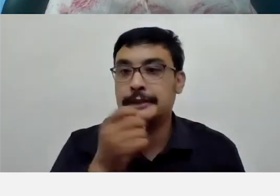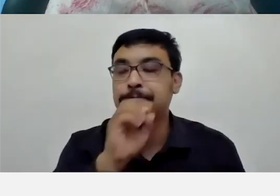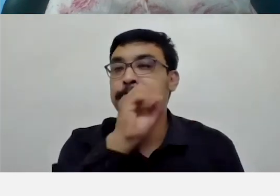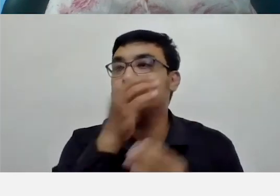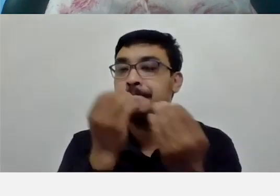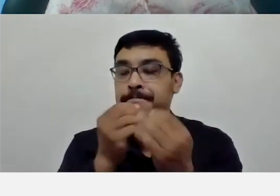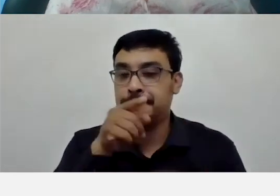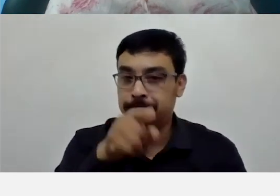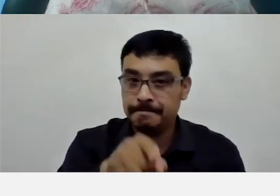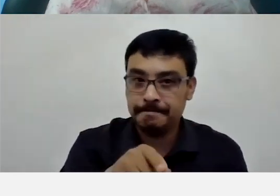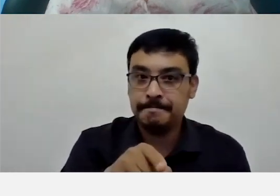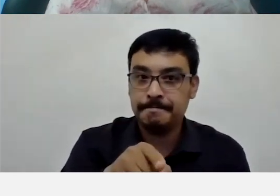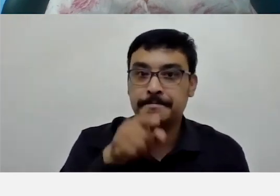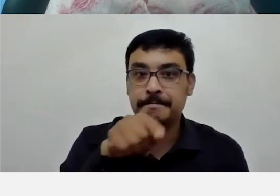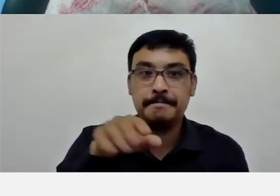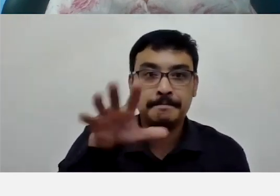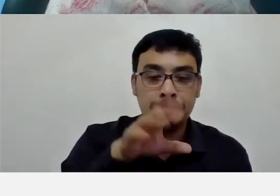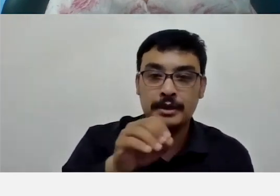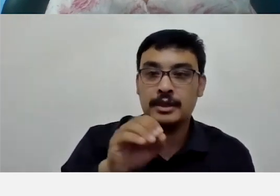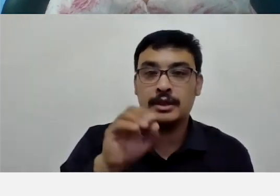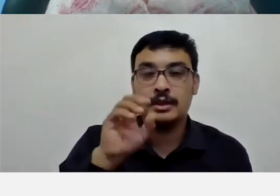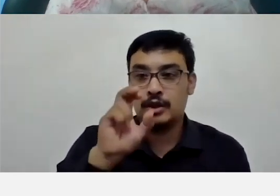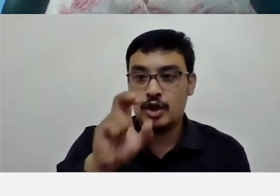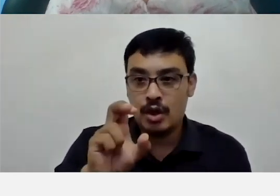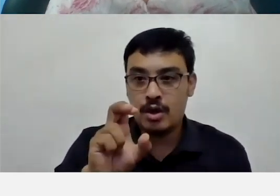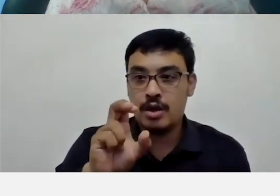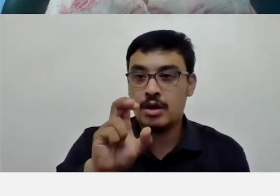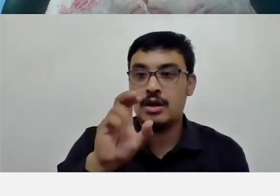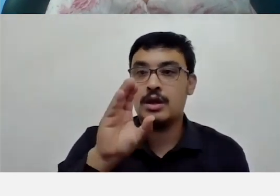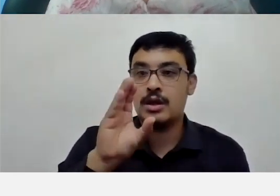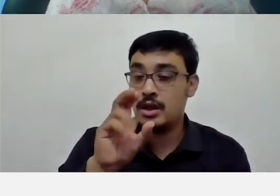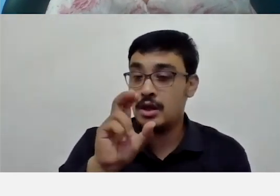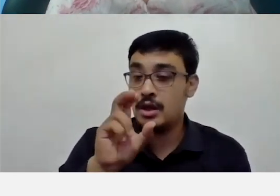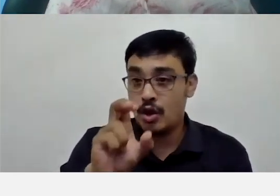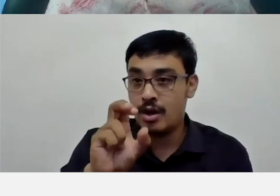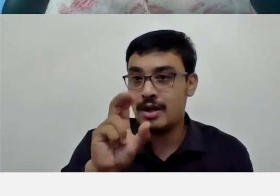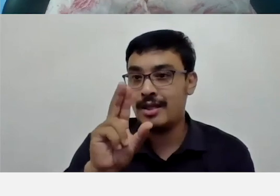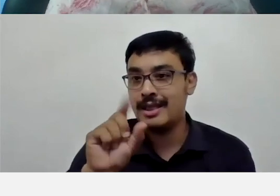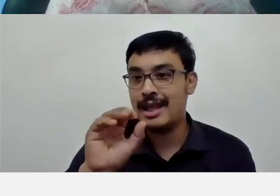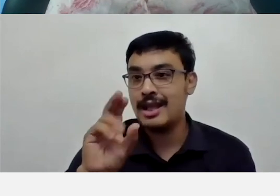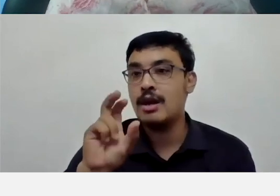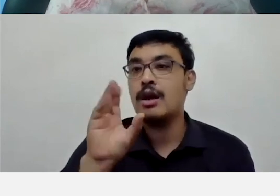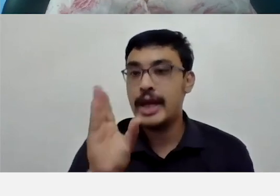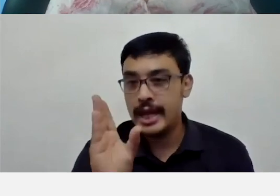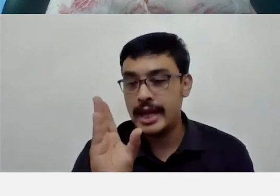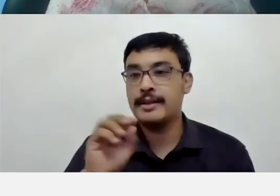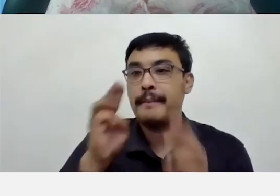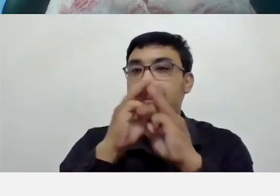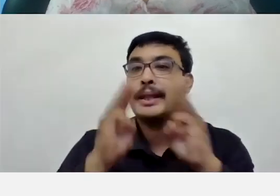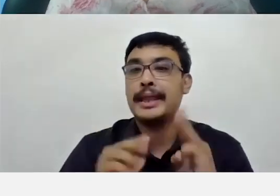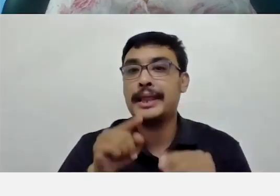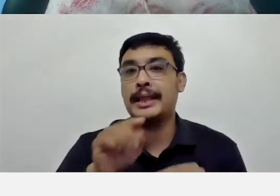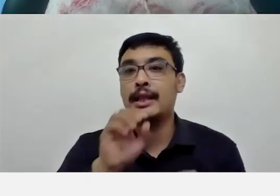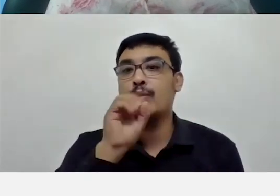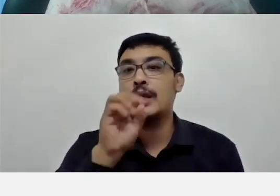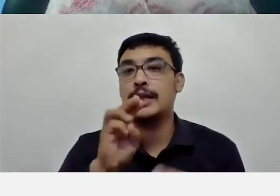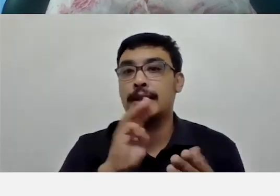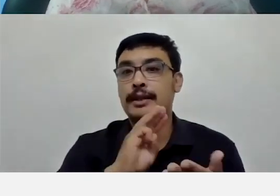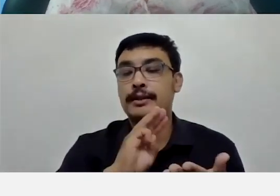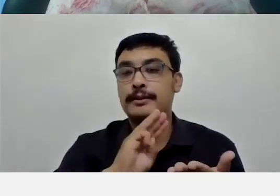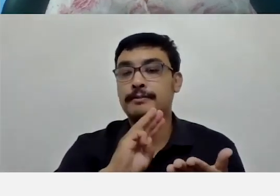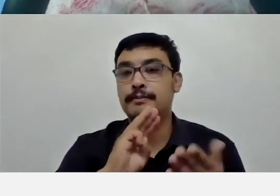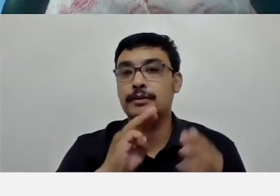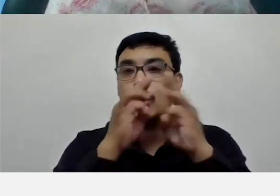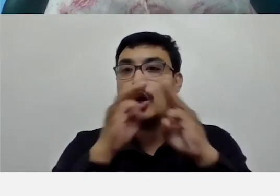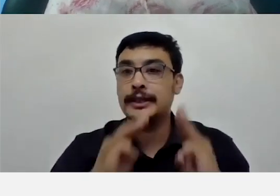So this is all about the Dattatreya Square, and behind the Dattatreya temple, we can find the Pujari Math. So